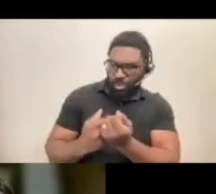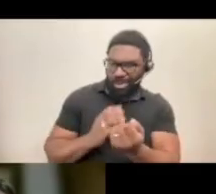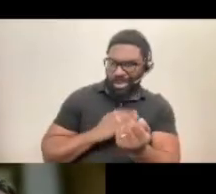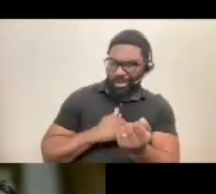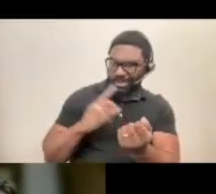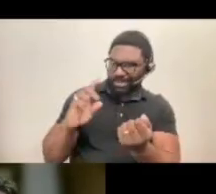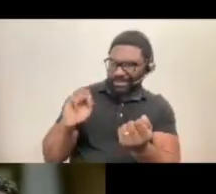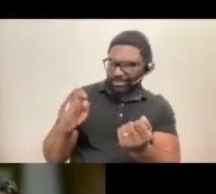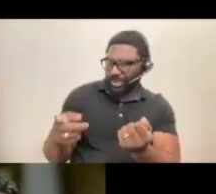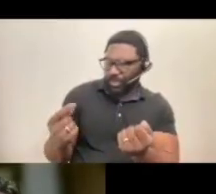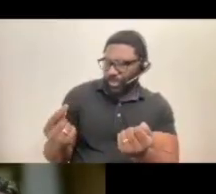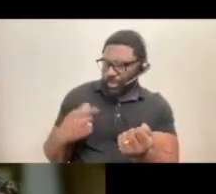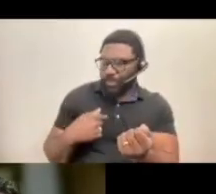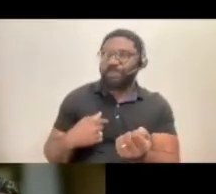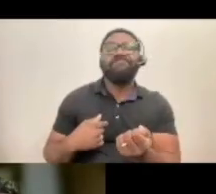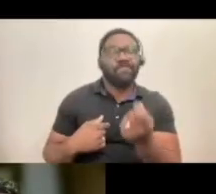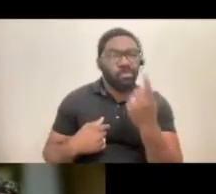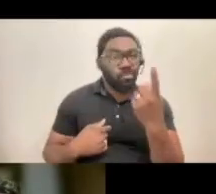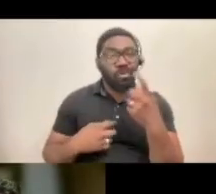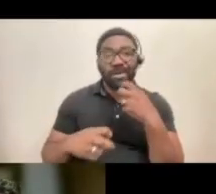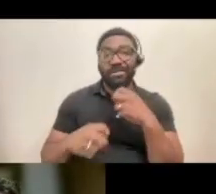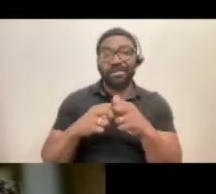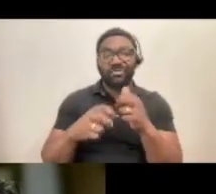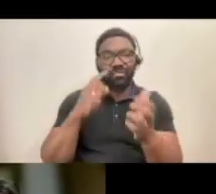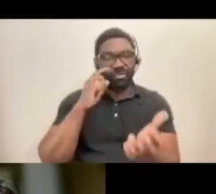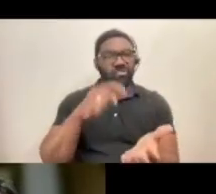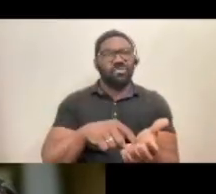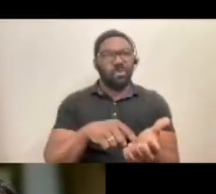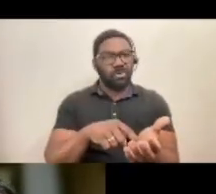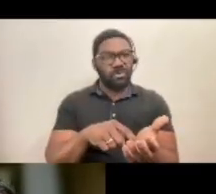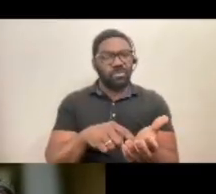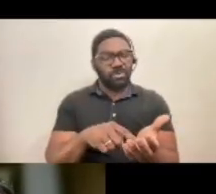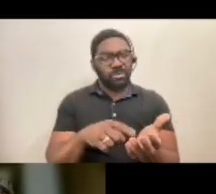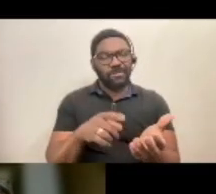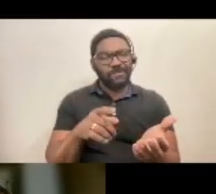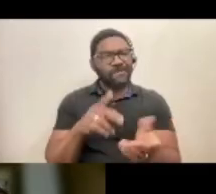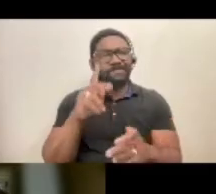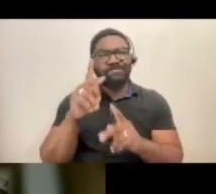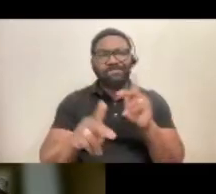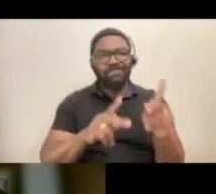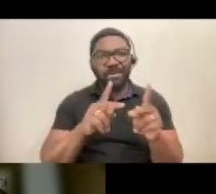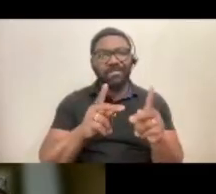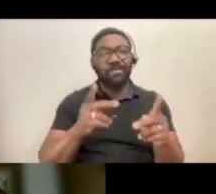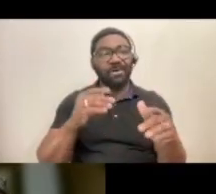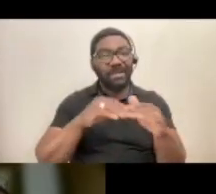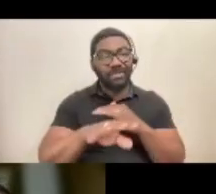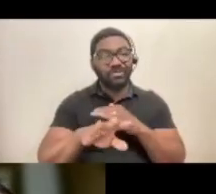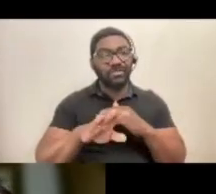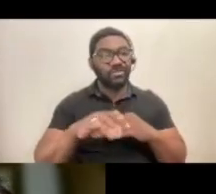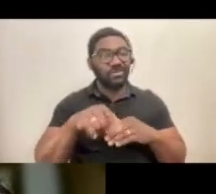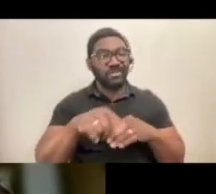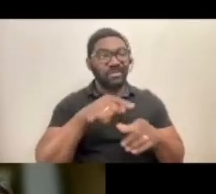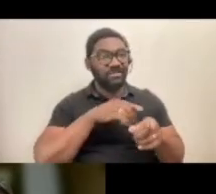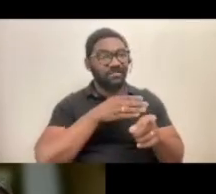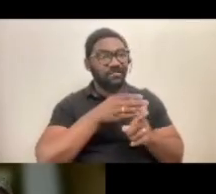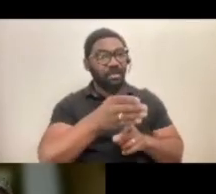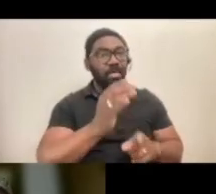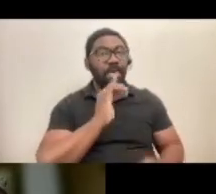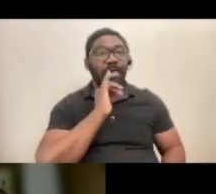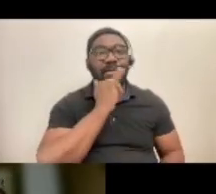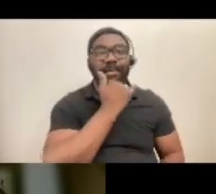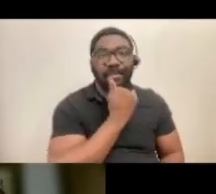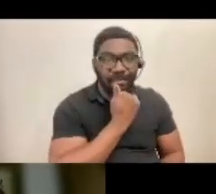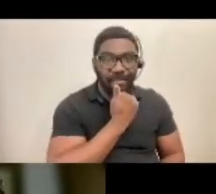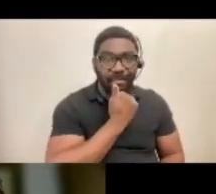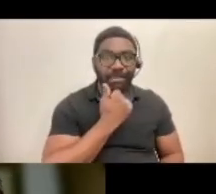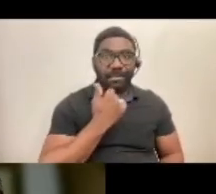professionals. One of the issues that we found frequently happened is that people came into the field accidentally, It